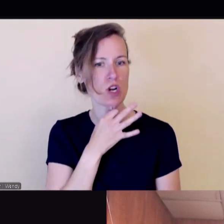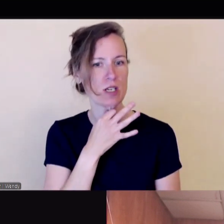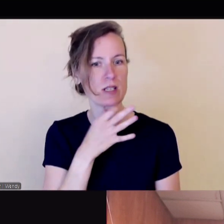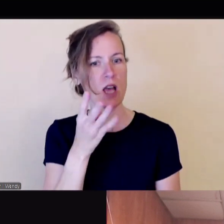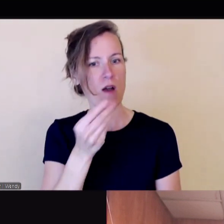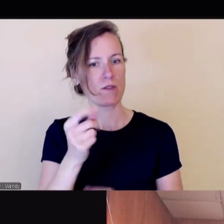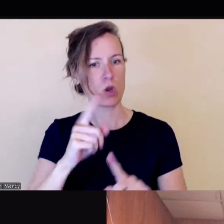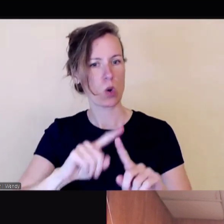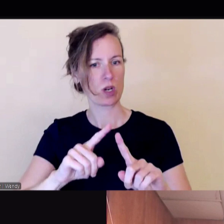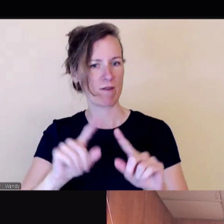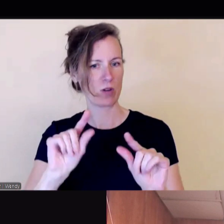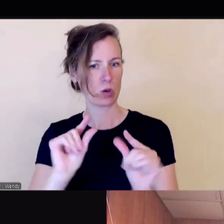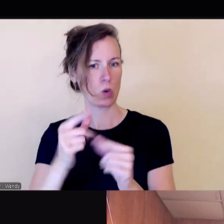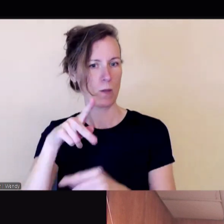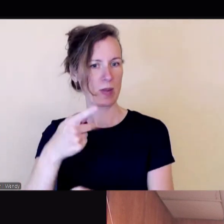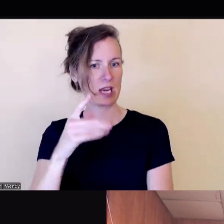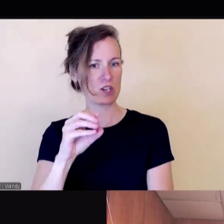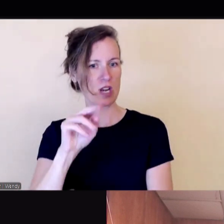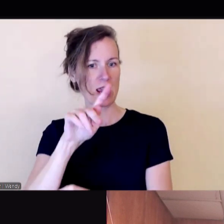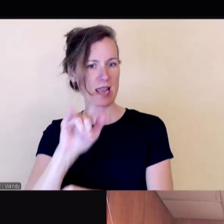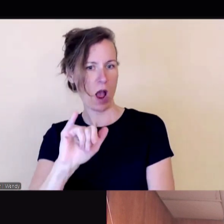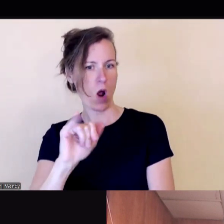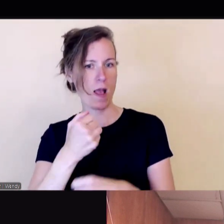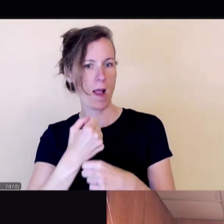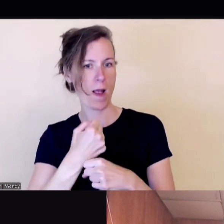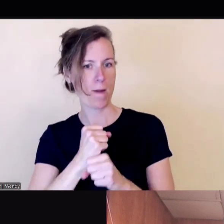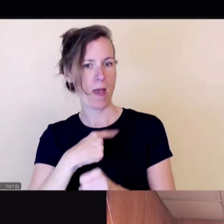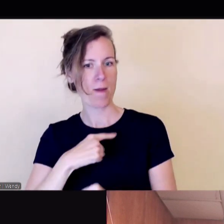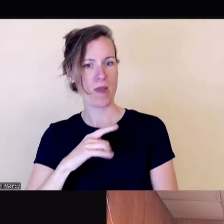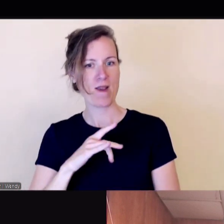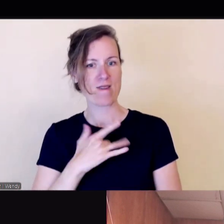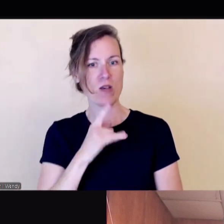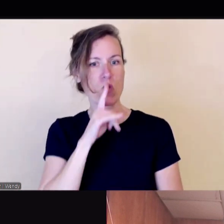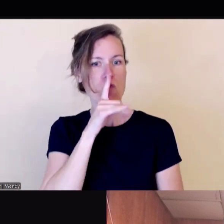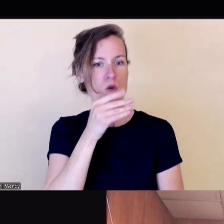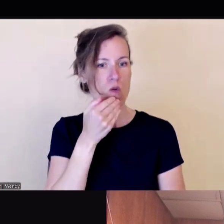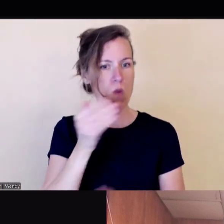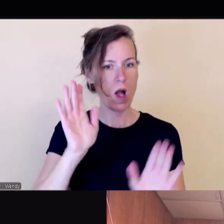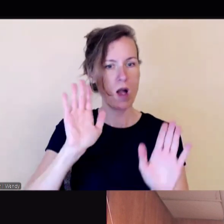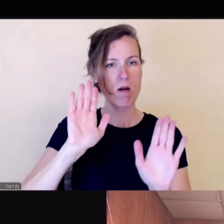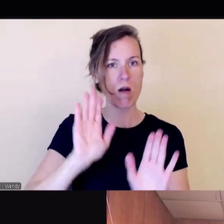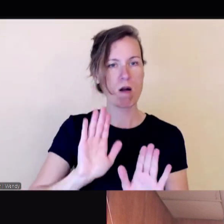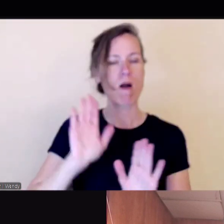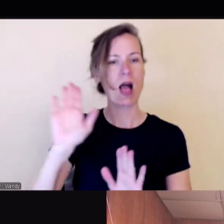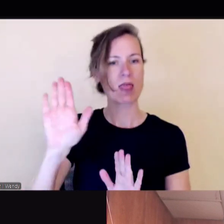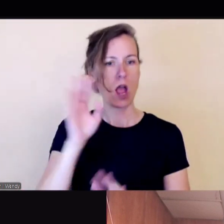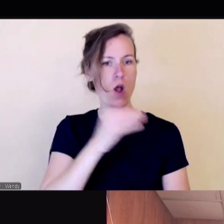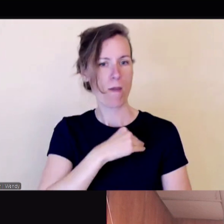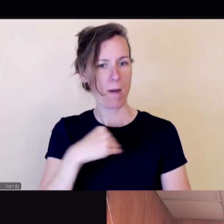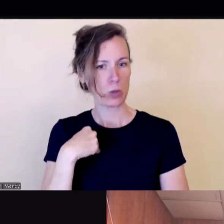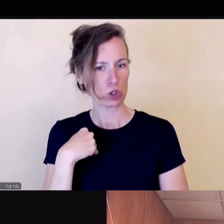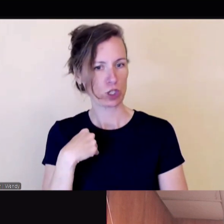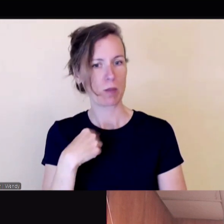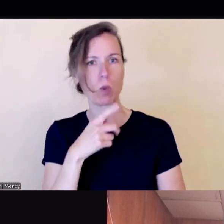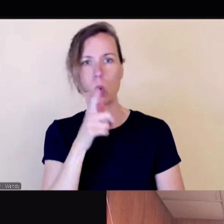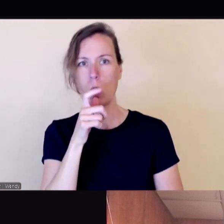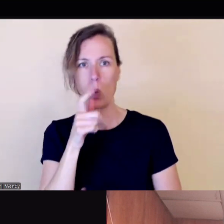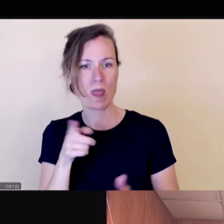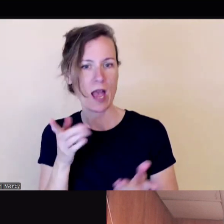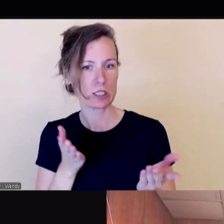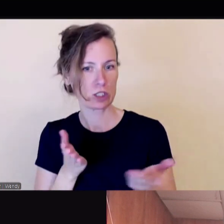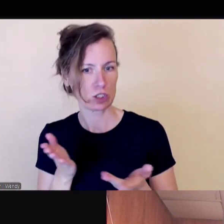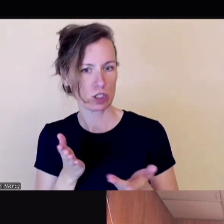eyebrow in terms of how their membership works or who they serve. But I myself have not personally